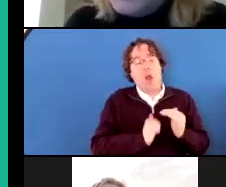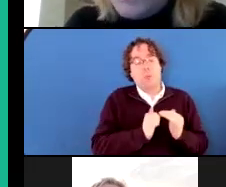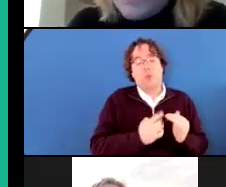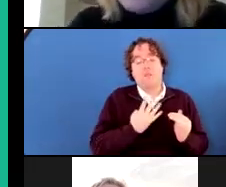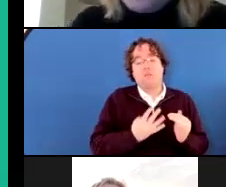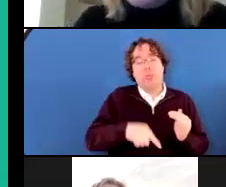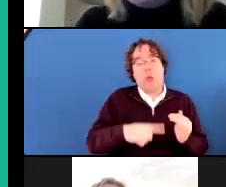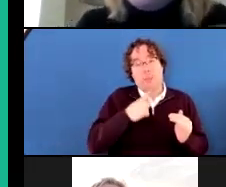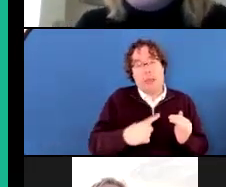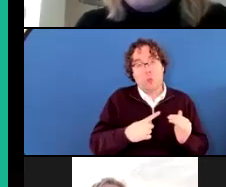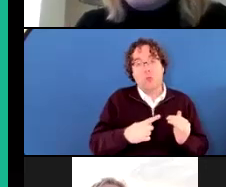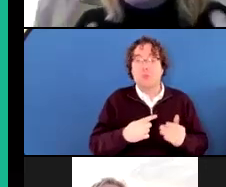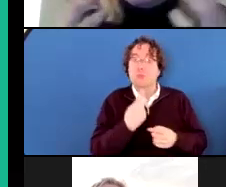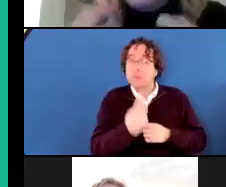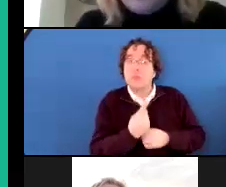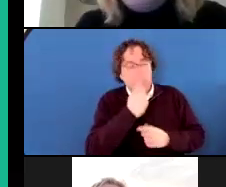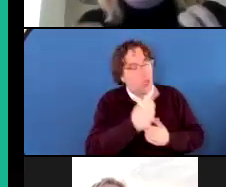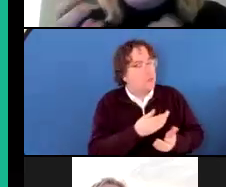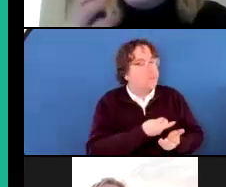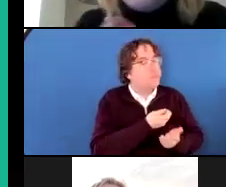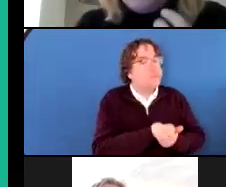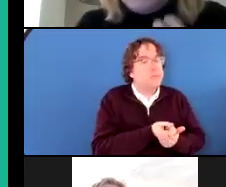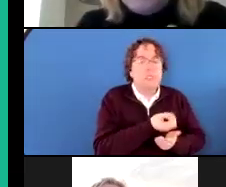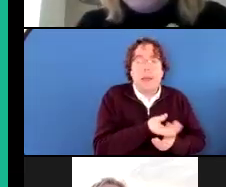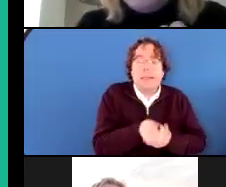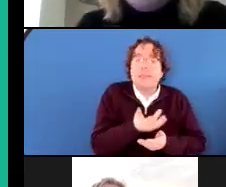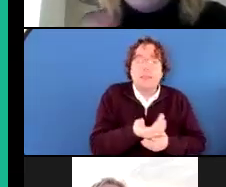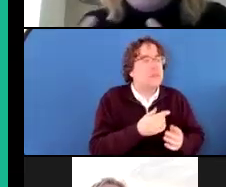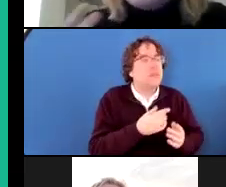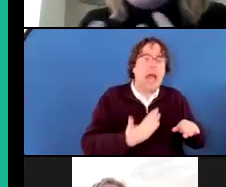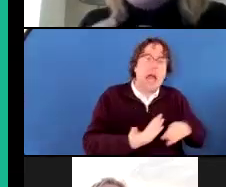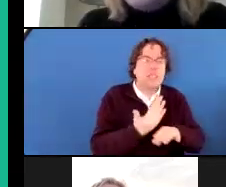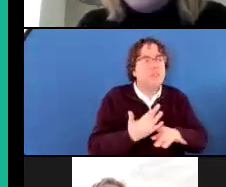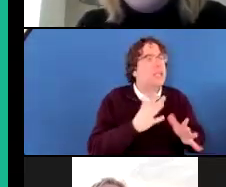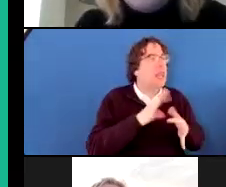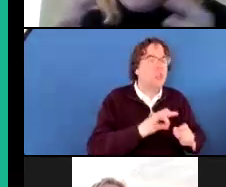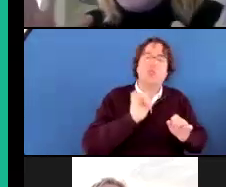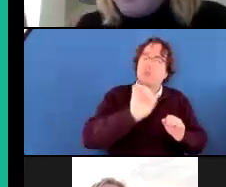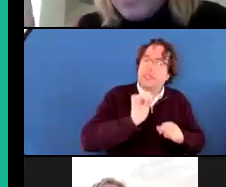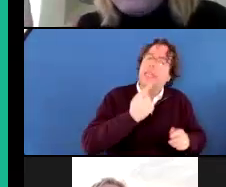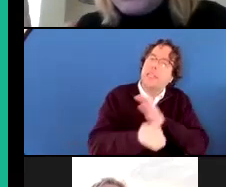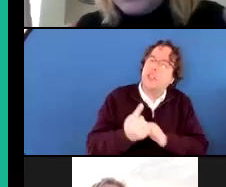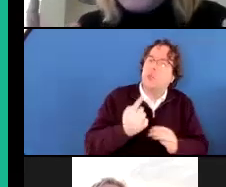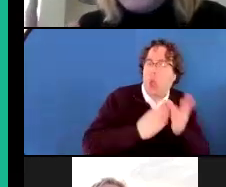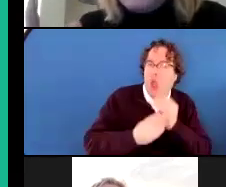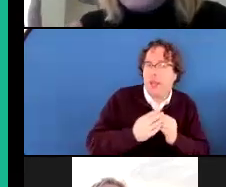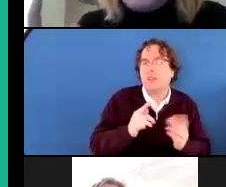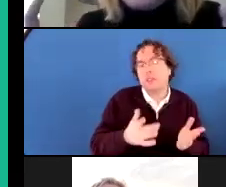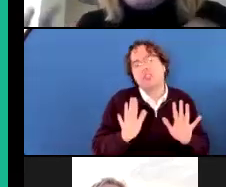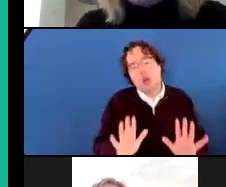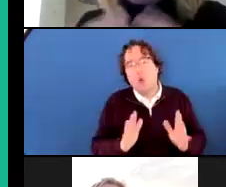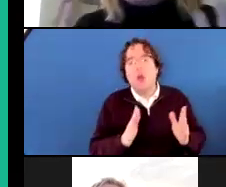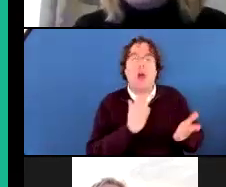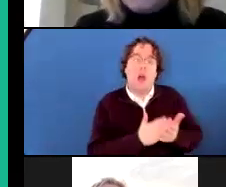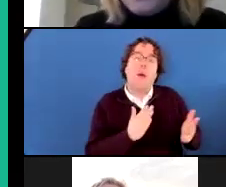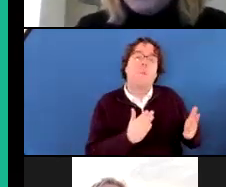you to spend on activity that relates to your own individual learning. You'll remember I said that it's framed experience, the